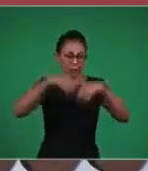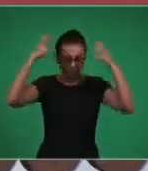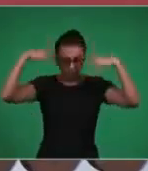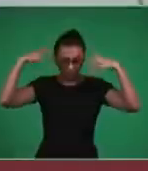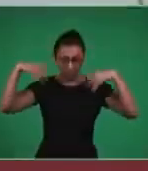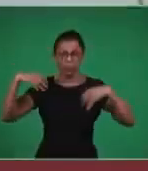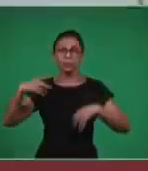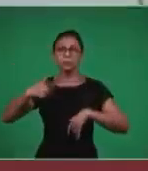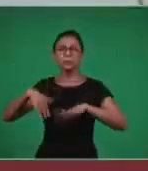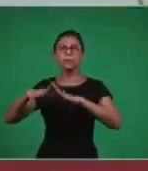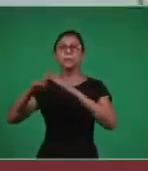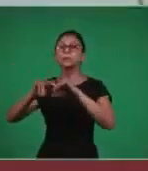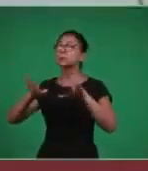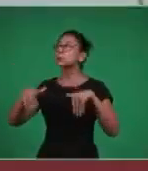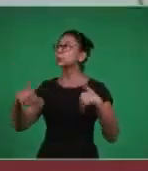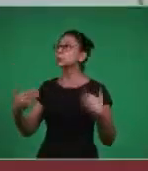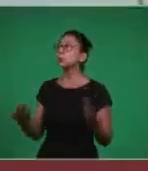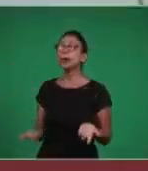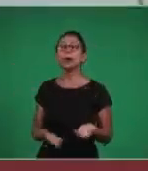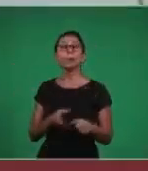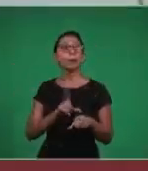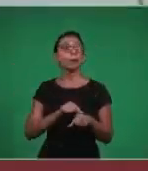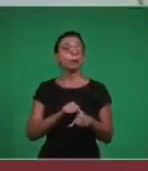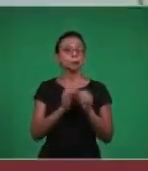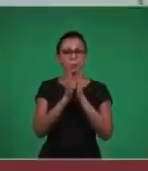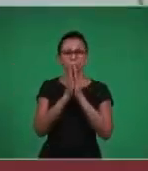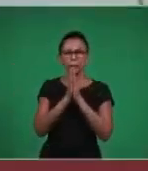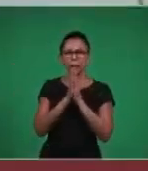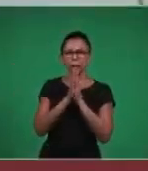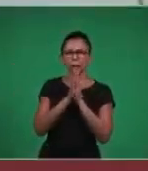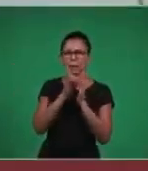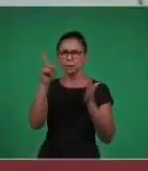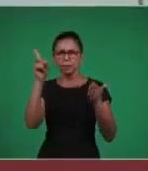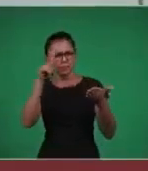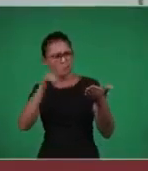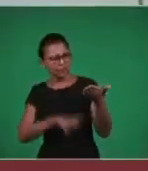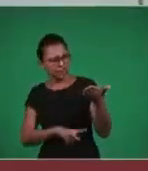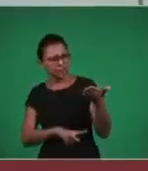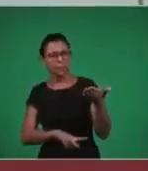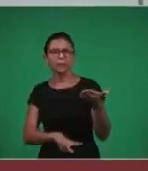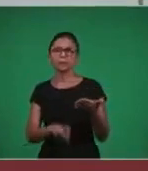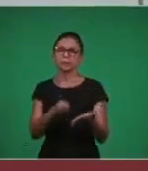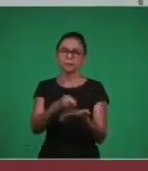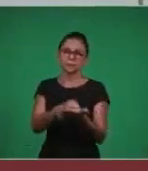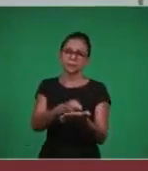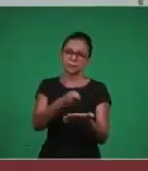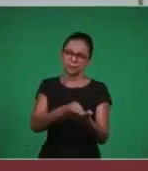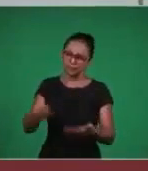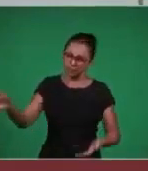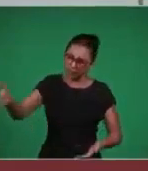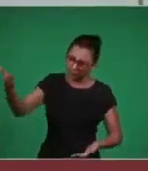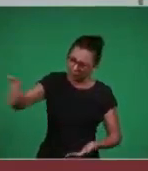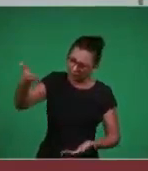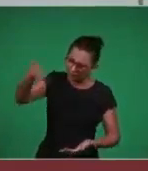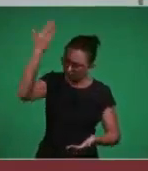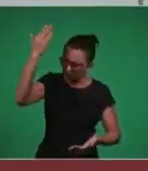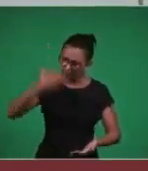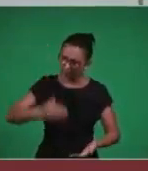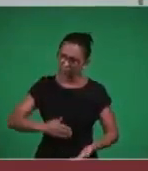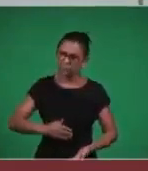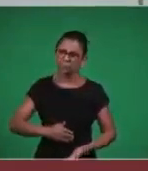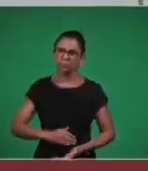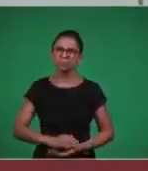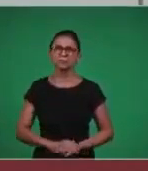study? When should I take a shower, go to church, or work, to pray and read the Bible? You have to be persistent.